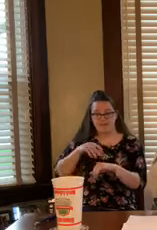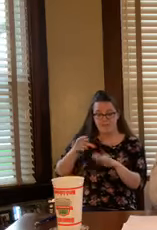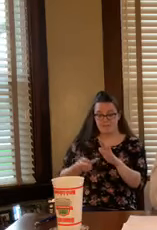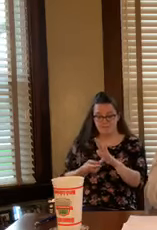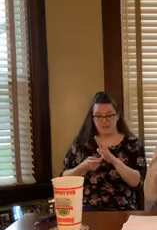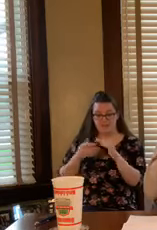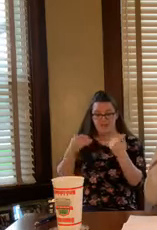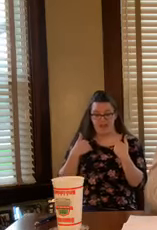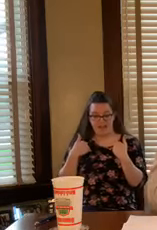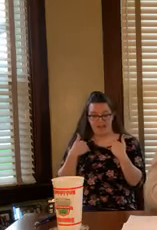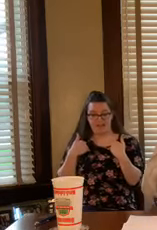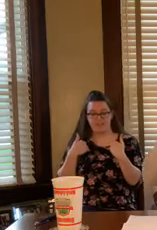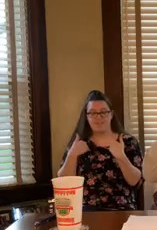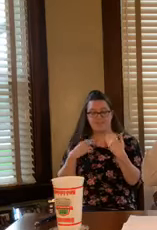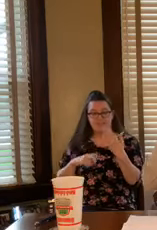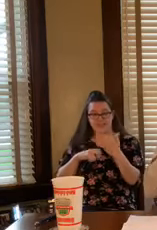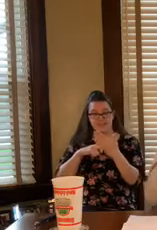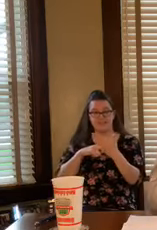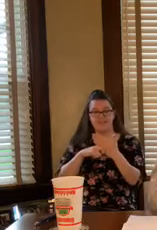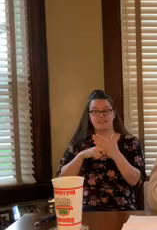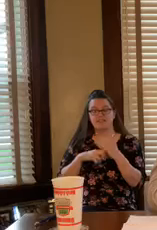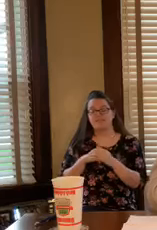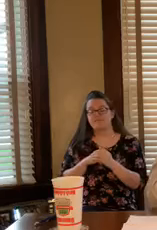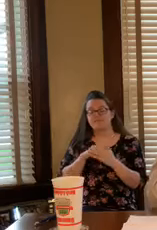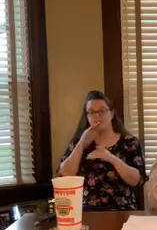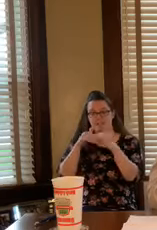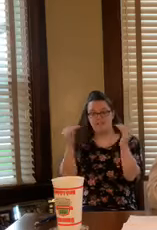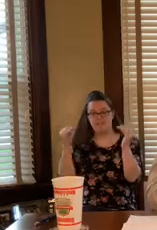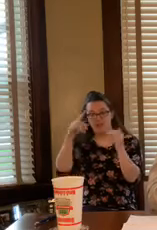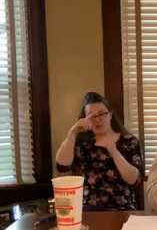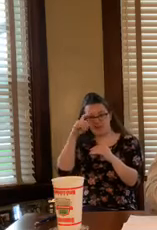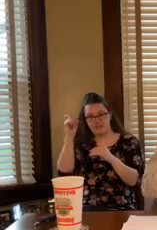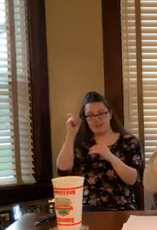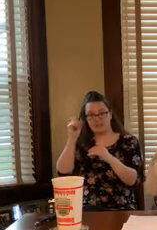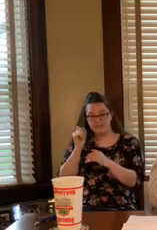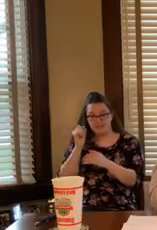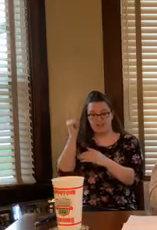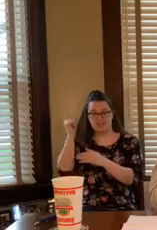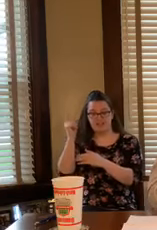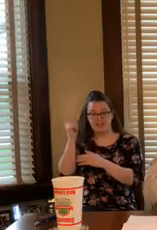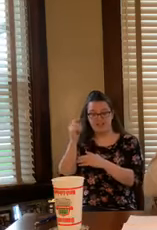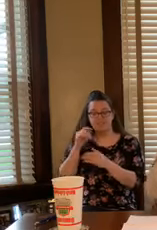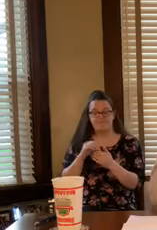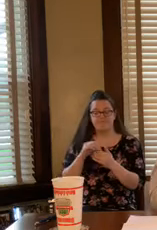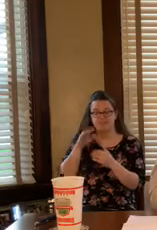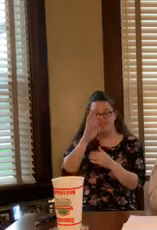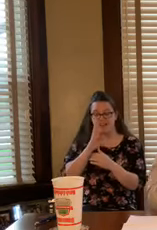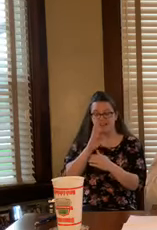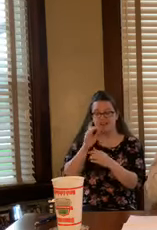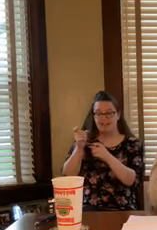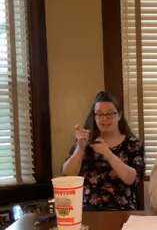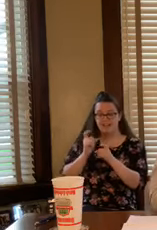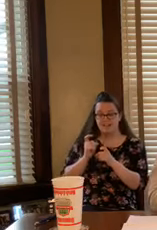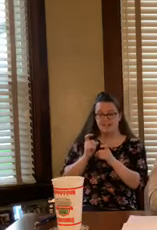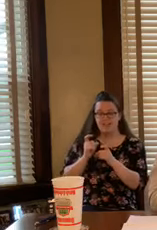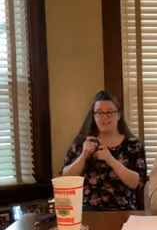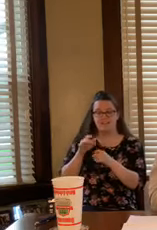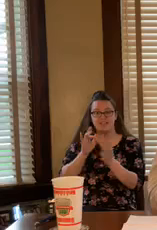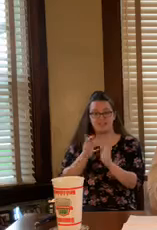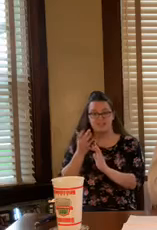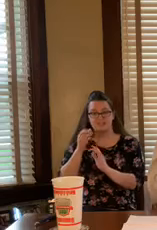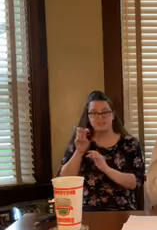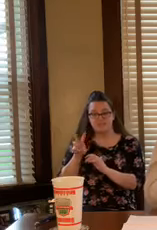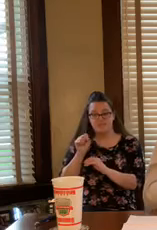to the kingdom of heaven because of the revelation that he had received that Jesus was the